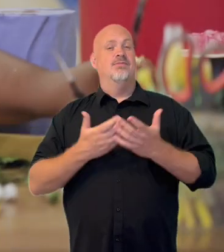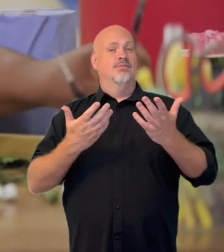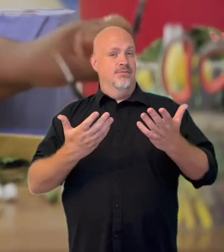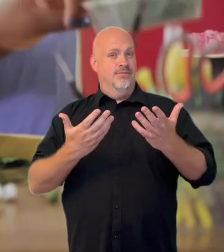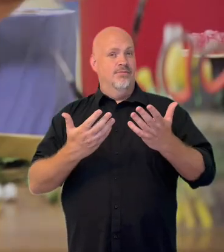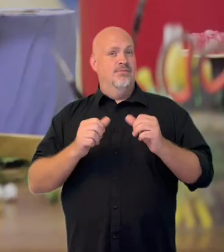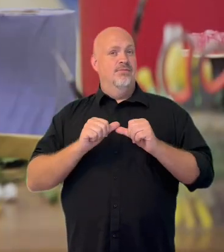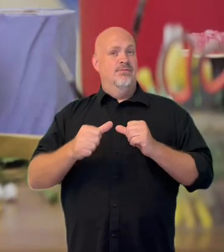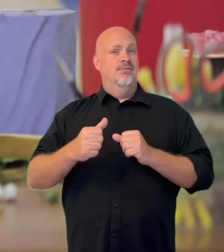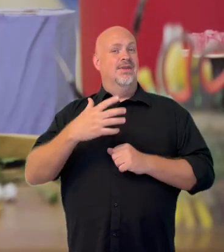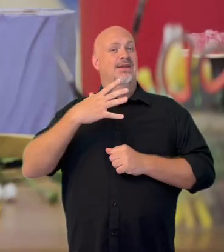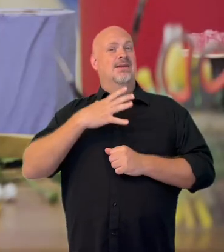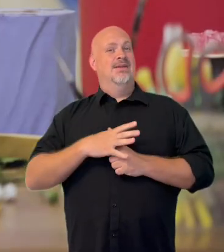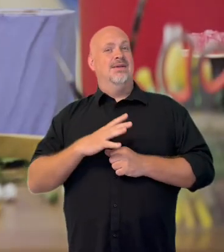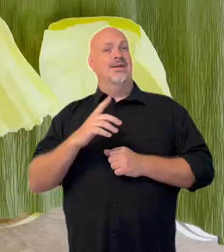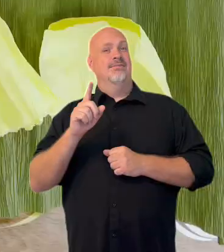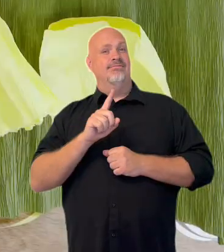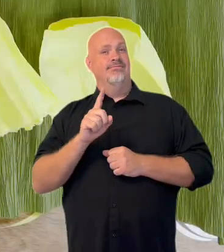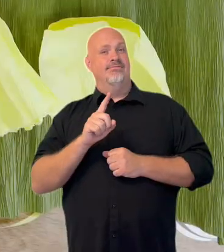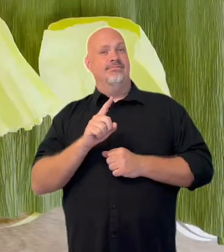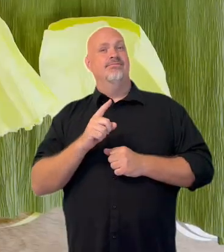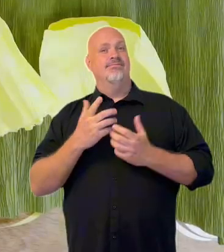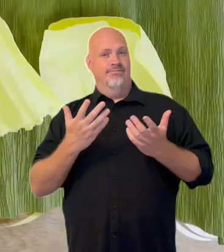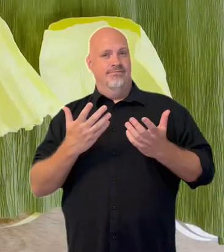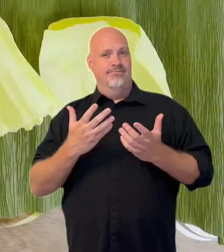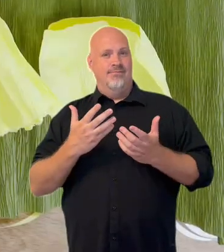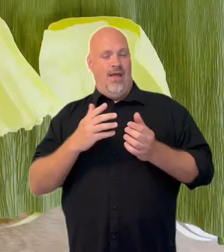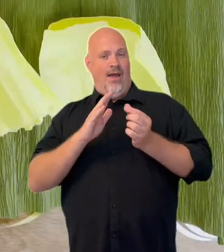do is to take a triangle piece,